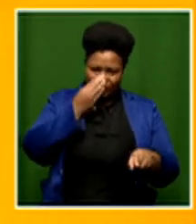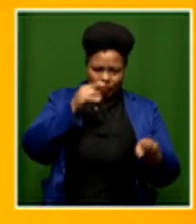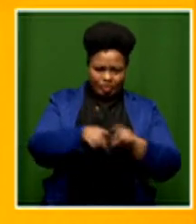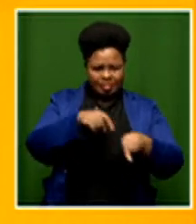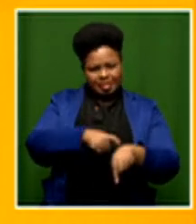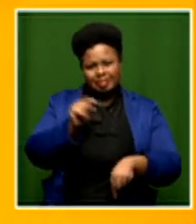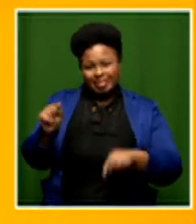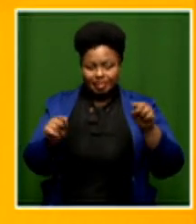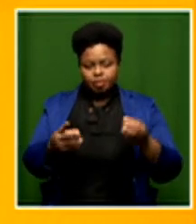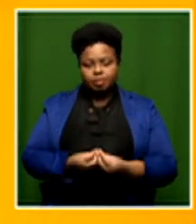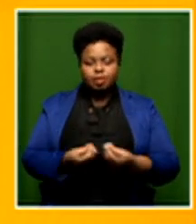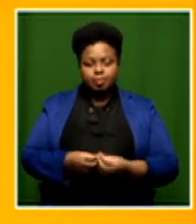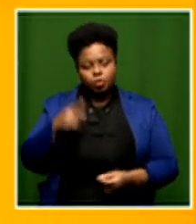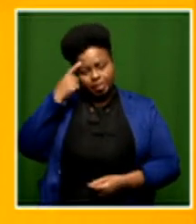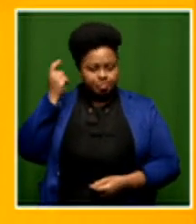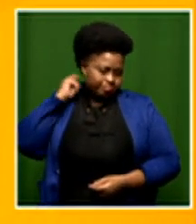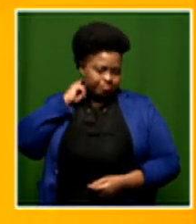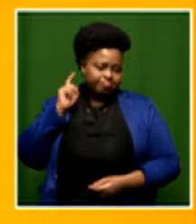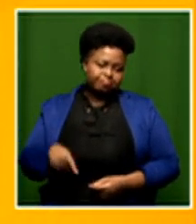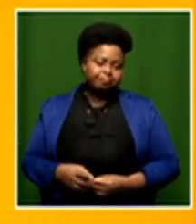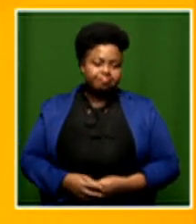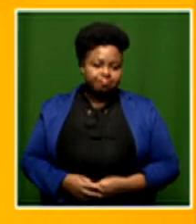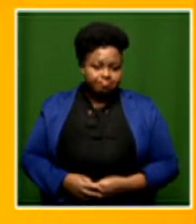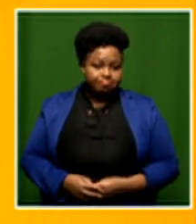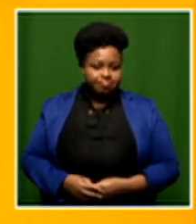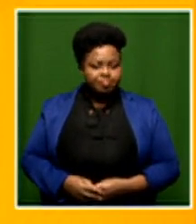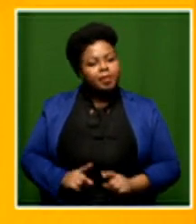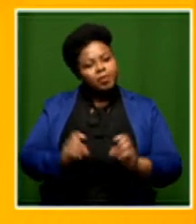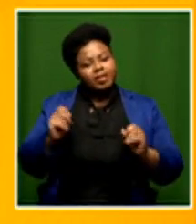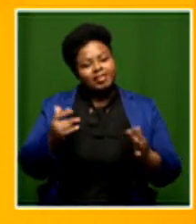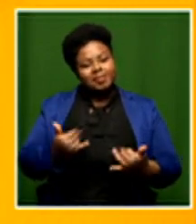strain. So that's something we really need to take into our hearts right now. All right, let's quickly take a